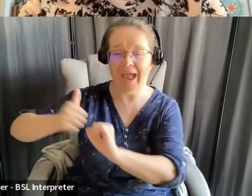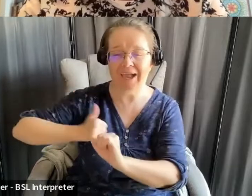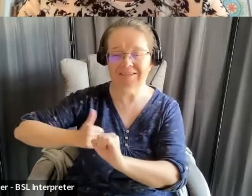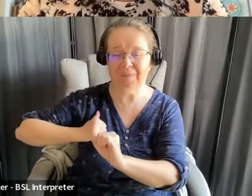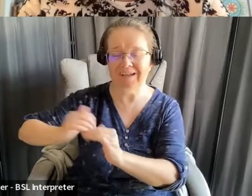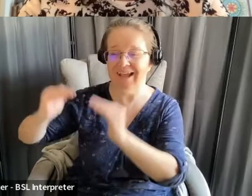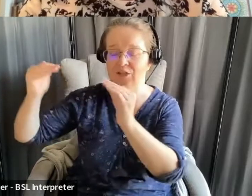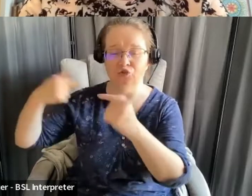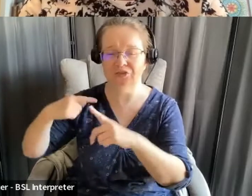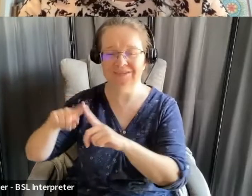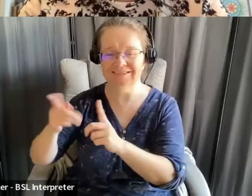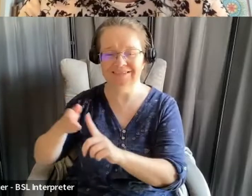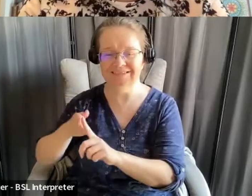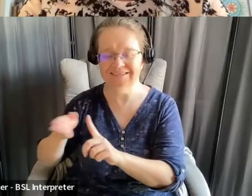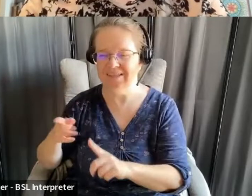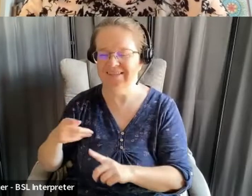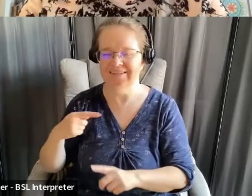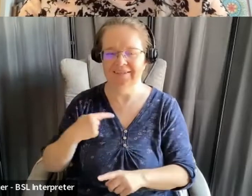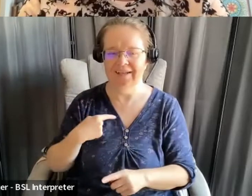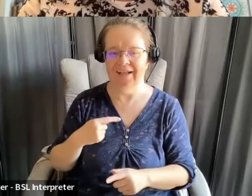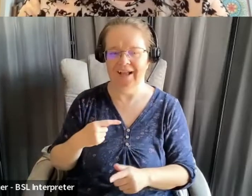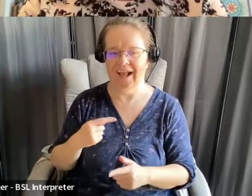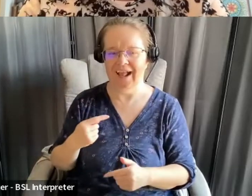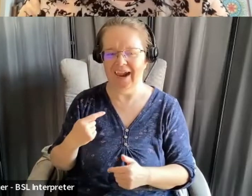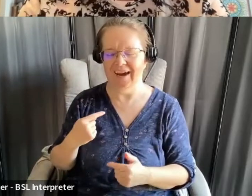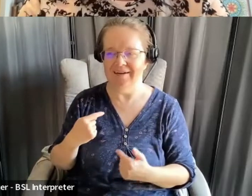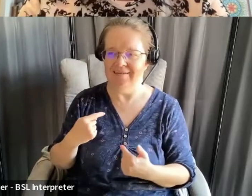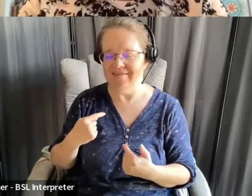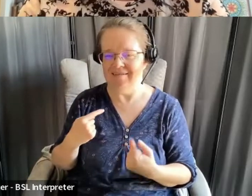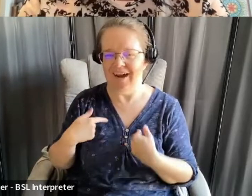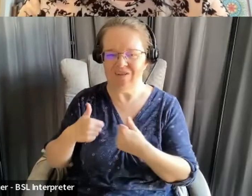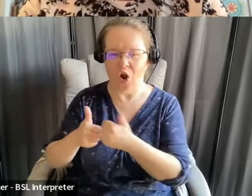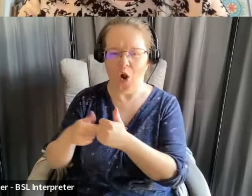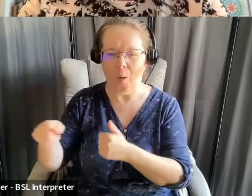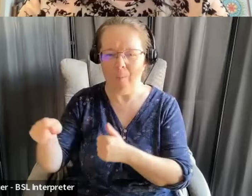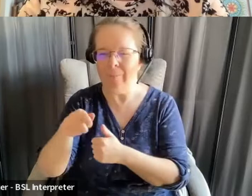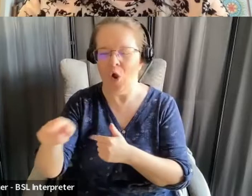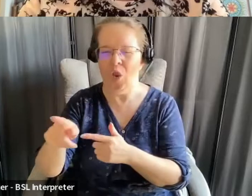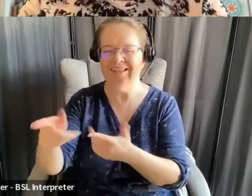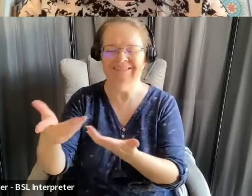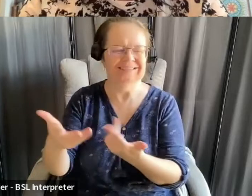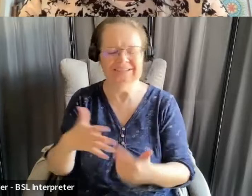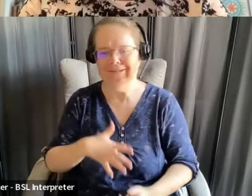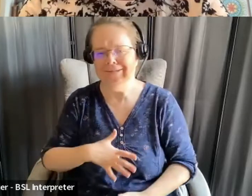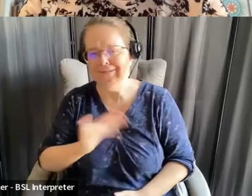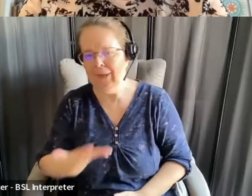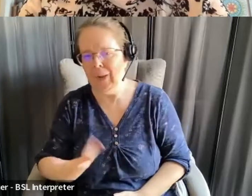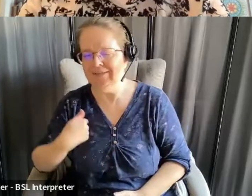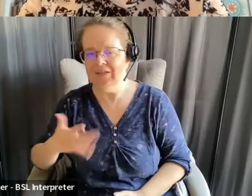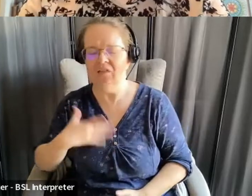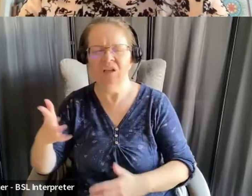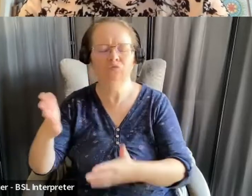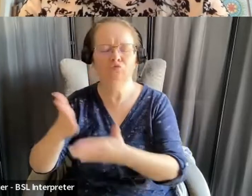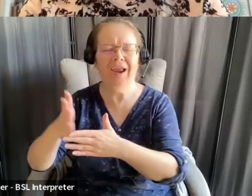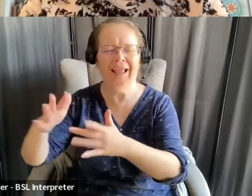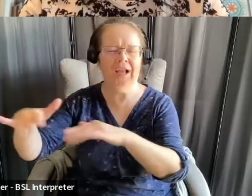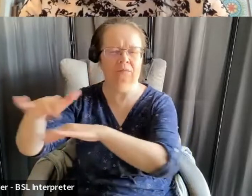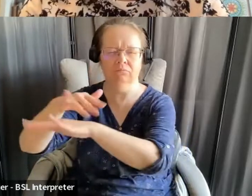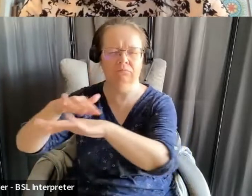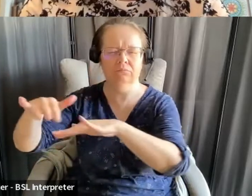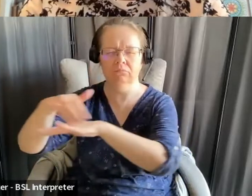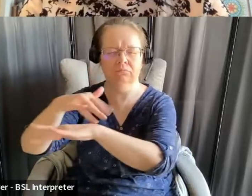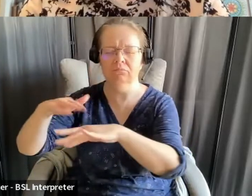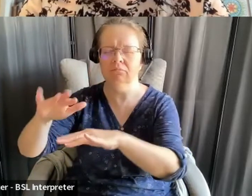I rubbed up with my colleagues, and it was a nasty, very